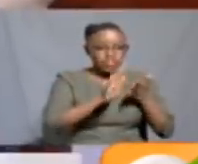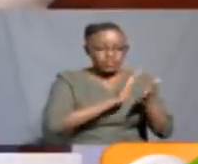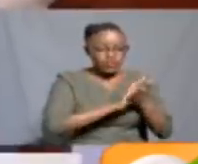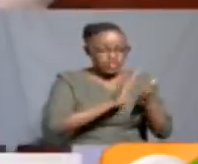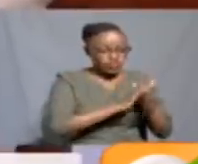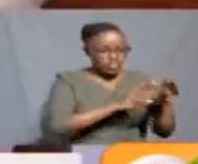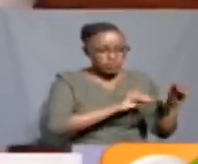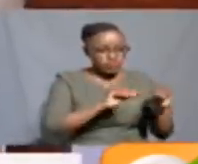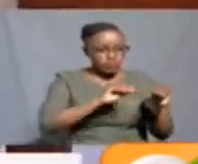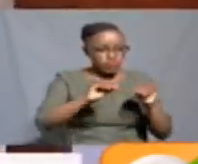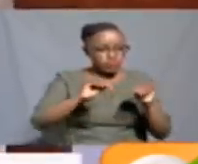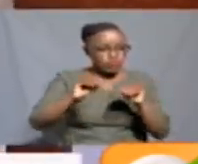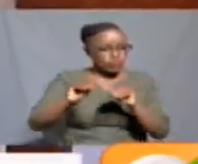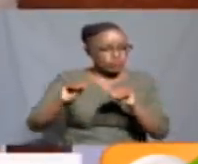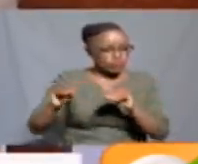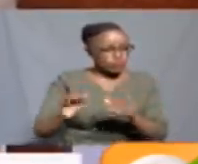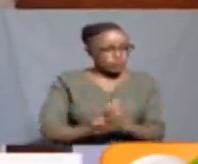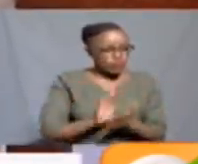it.